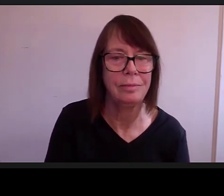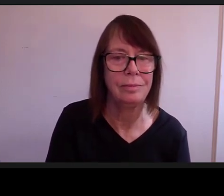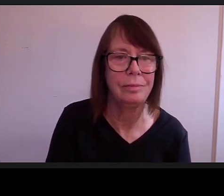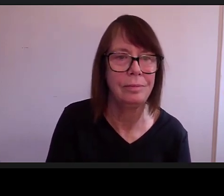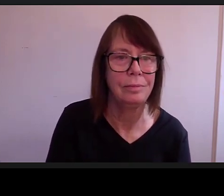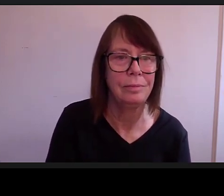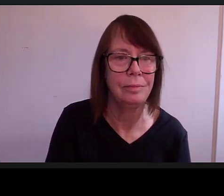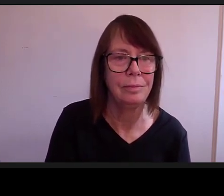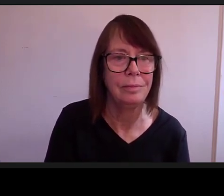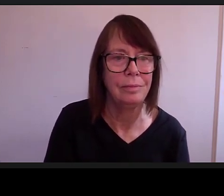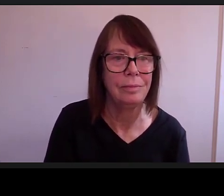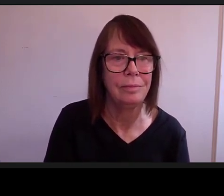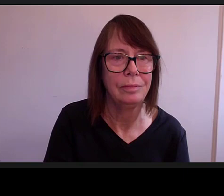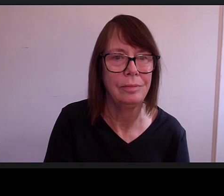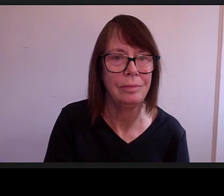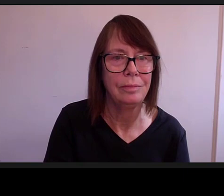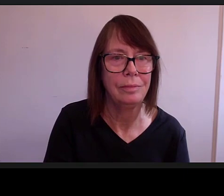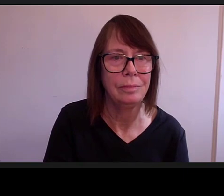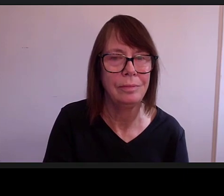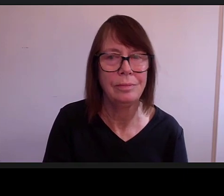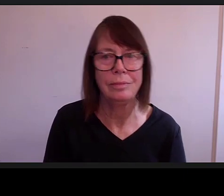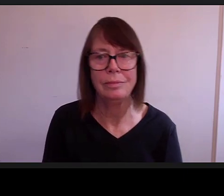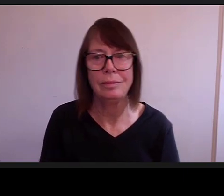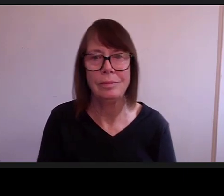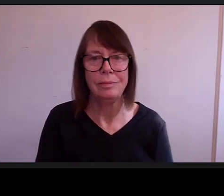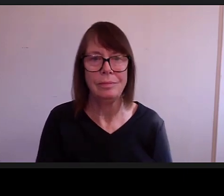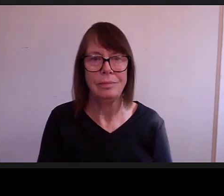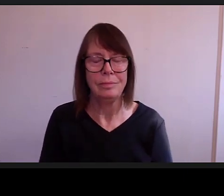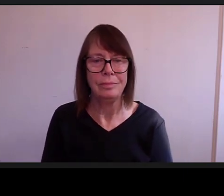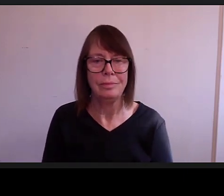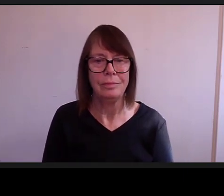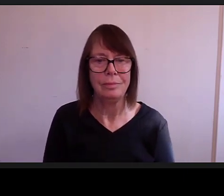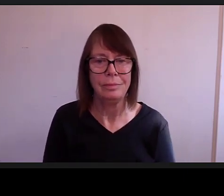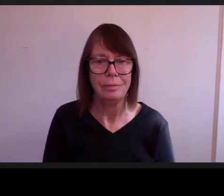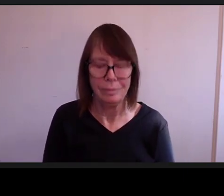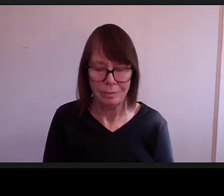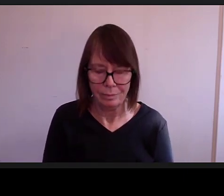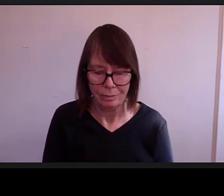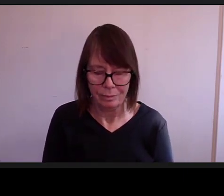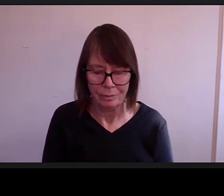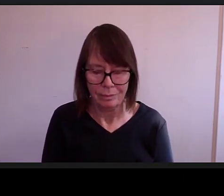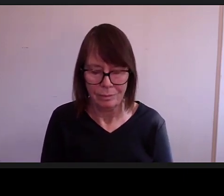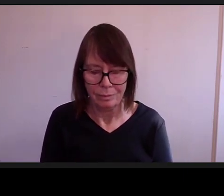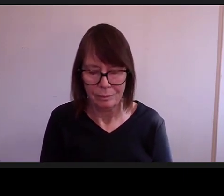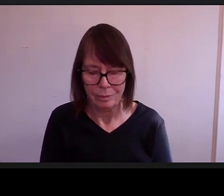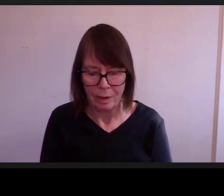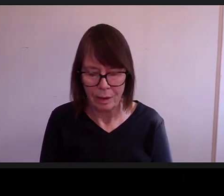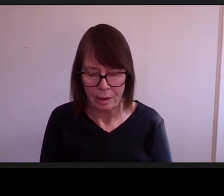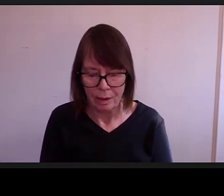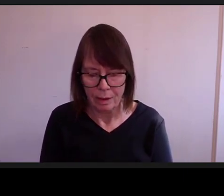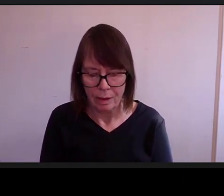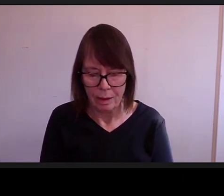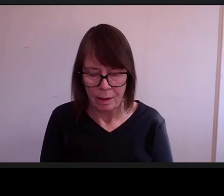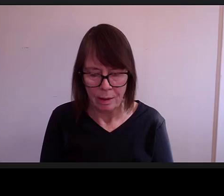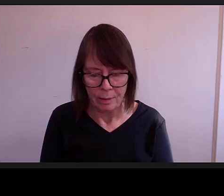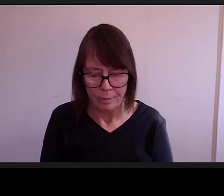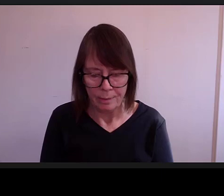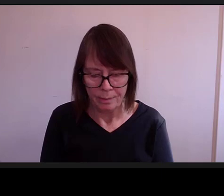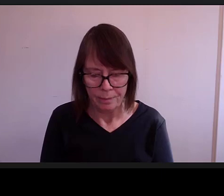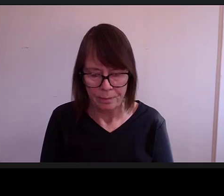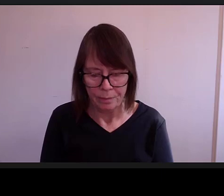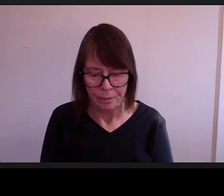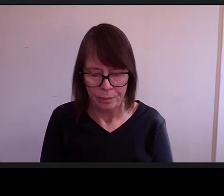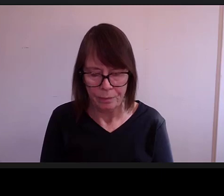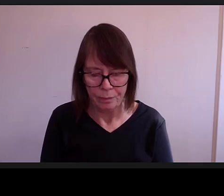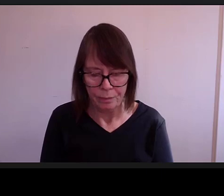trauma-informed care. We need to check our biases and racism at the door in order to stop the cycle of